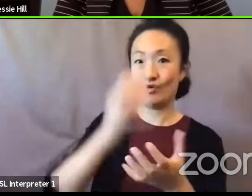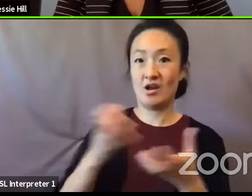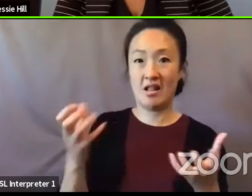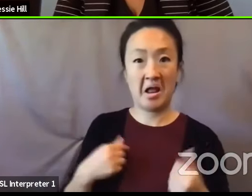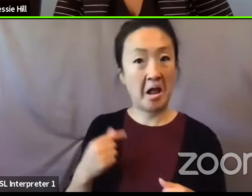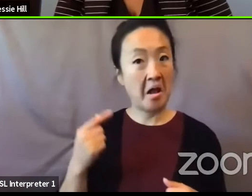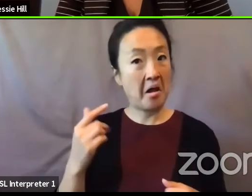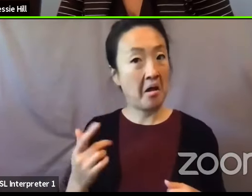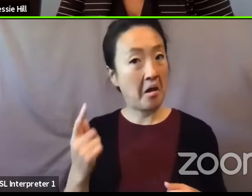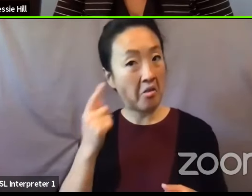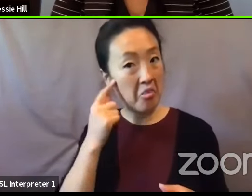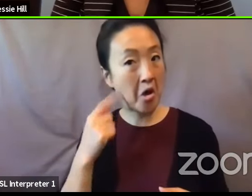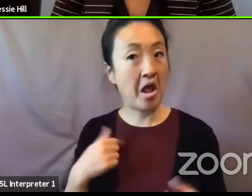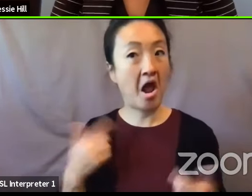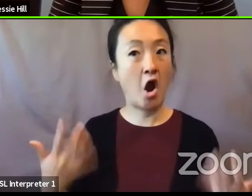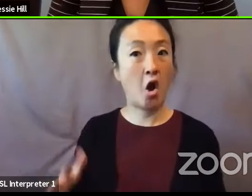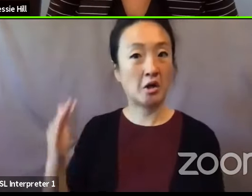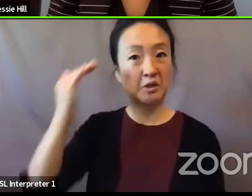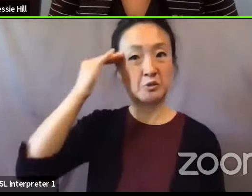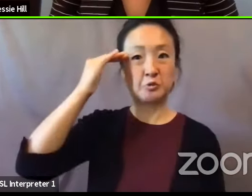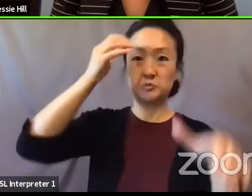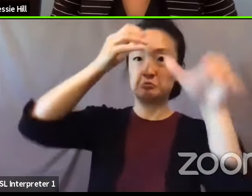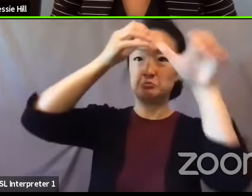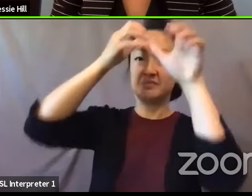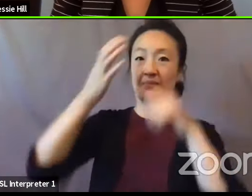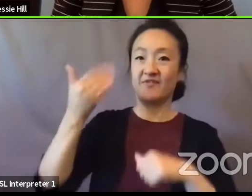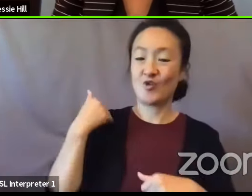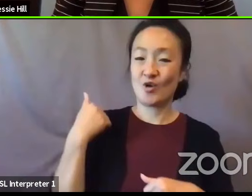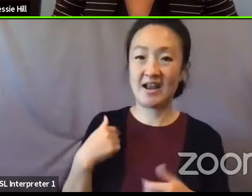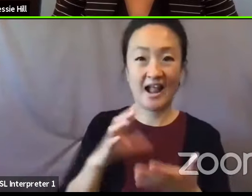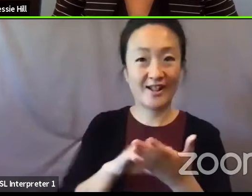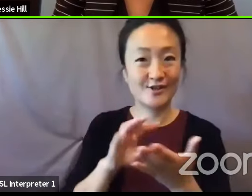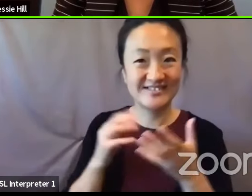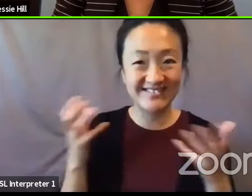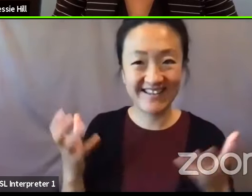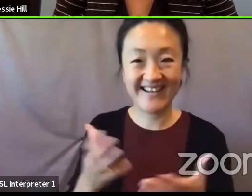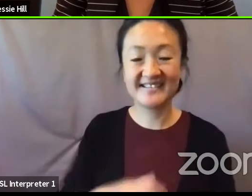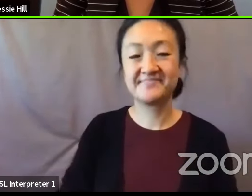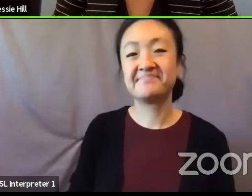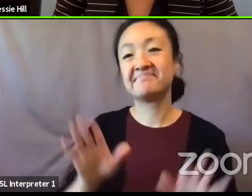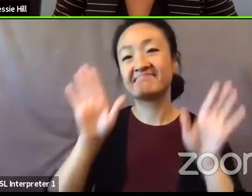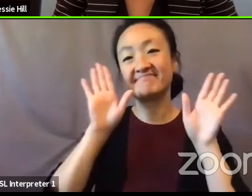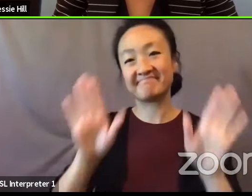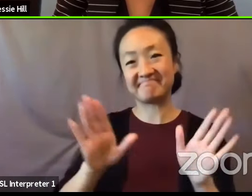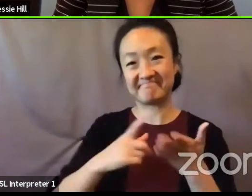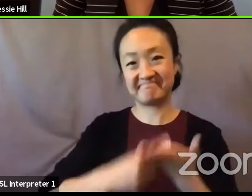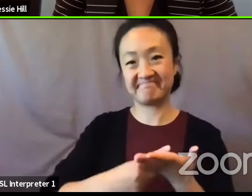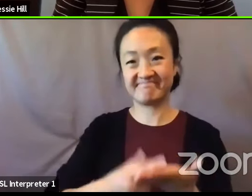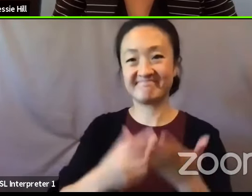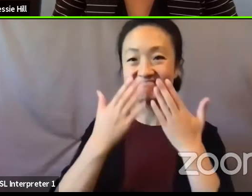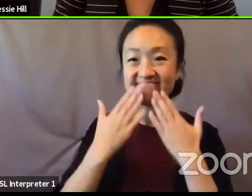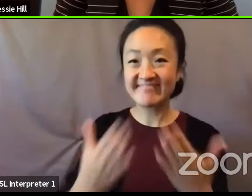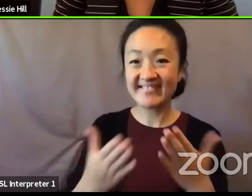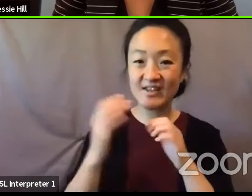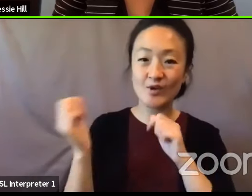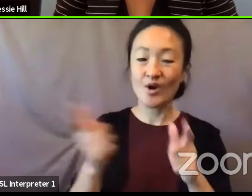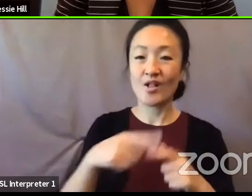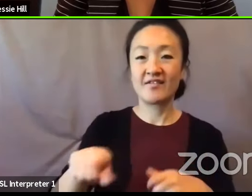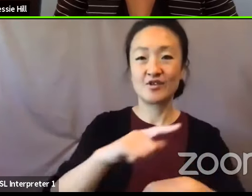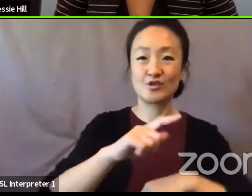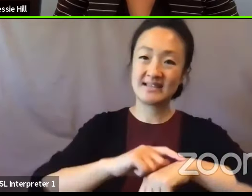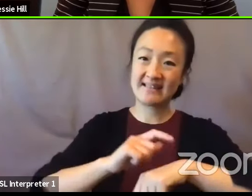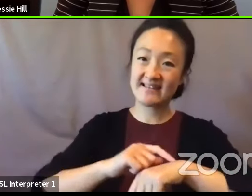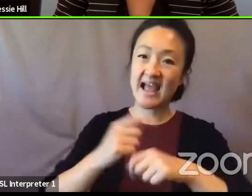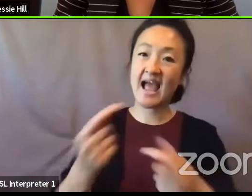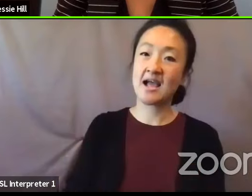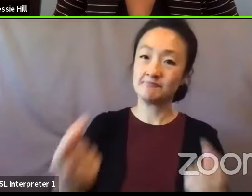already about this stuff. So this has been a really excellent discussion. Thanks to everybody who's taken the time to